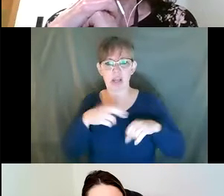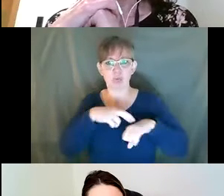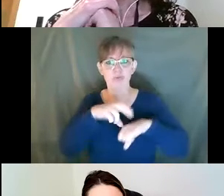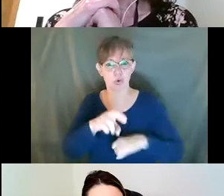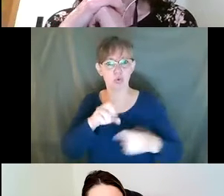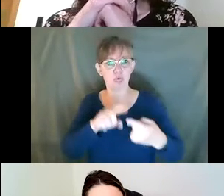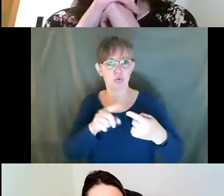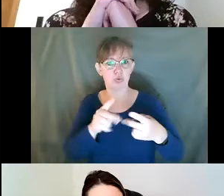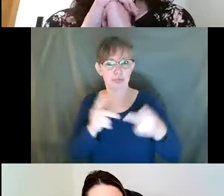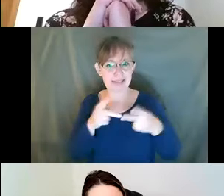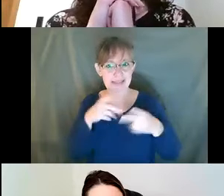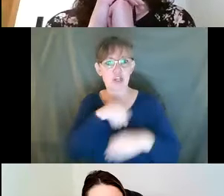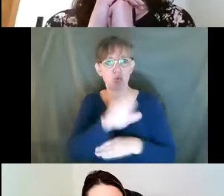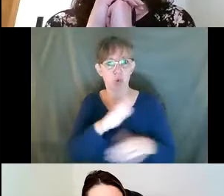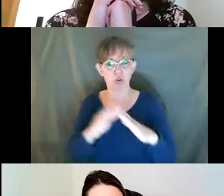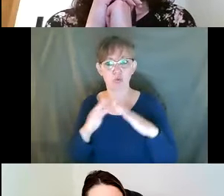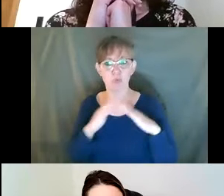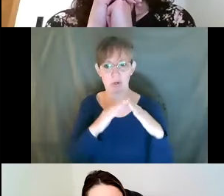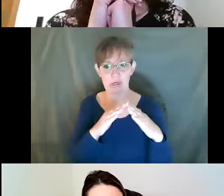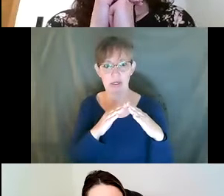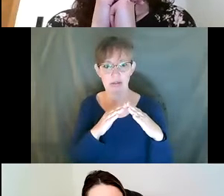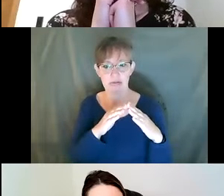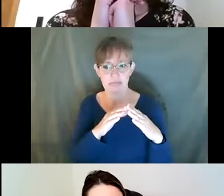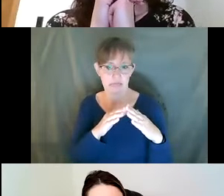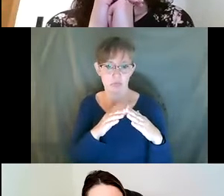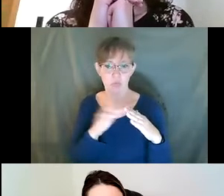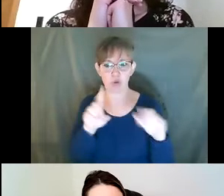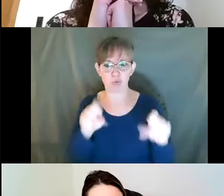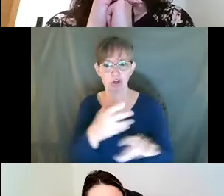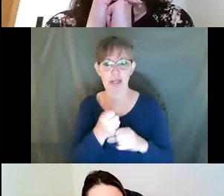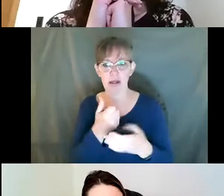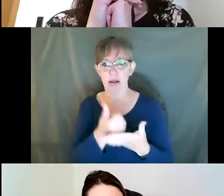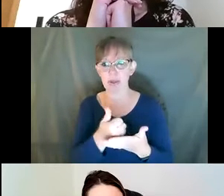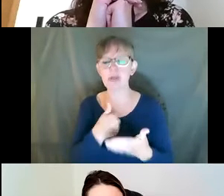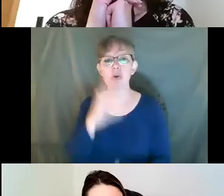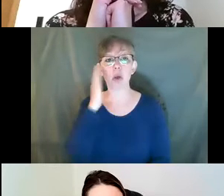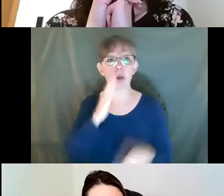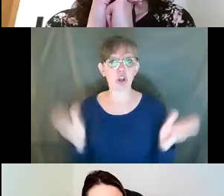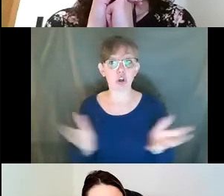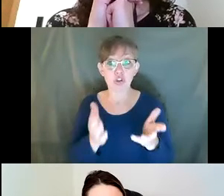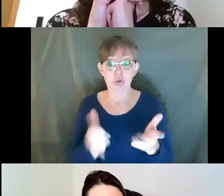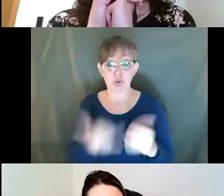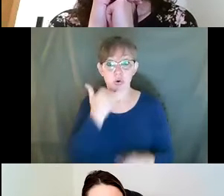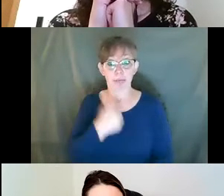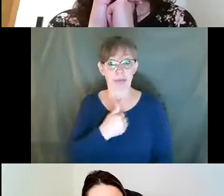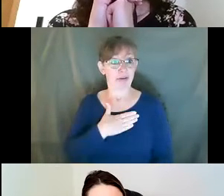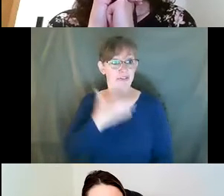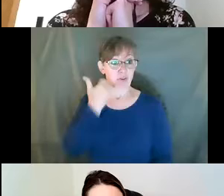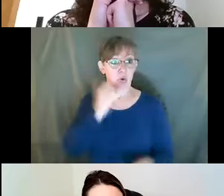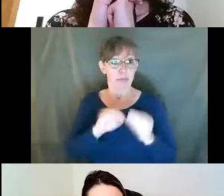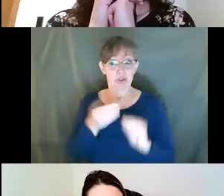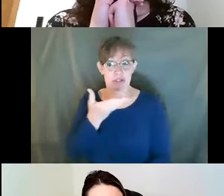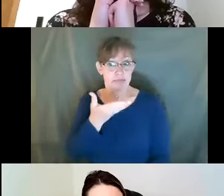your own community to get help. So I would encourage you to call. You can call me. My phone number is on the